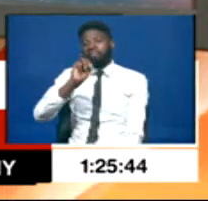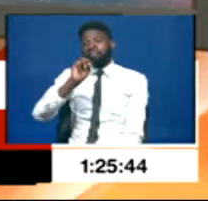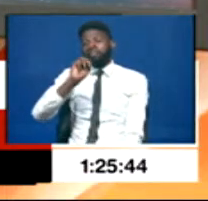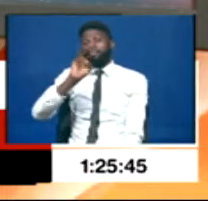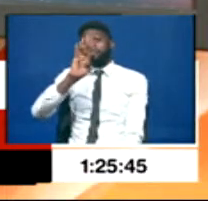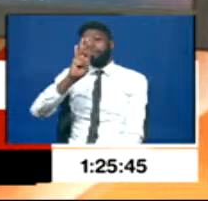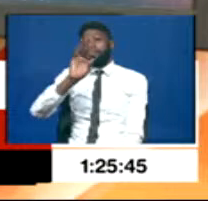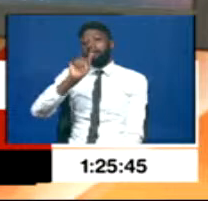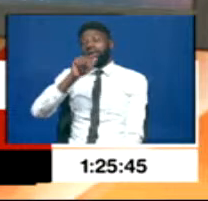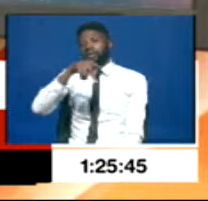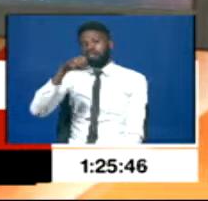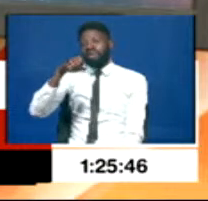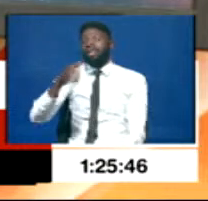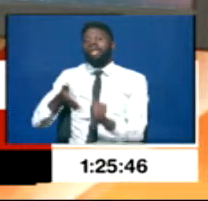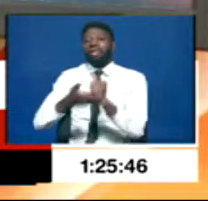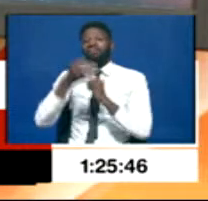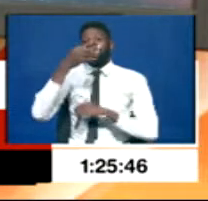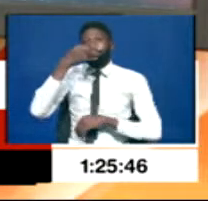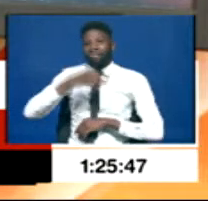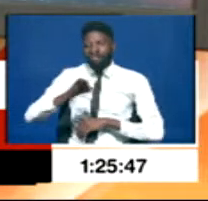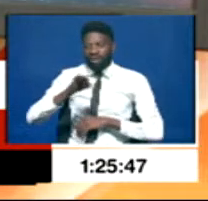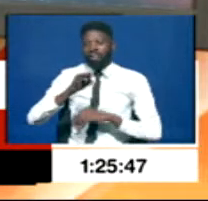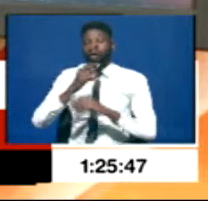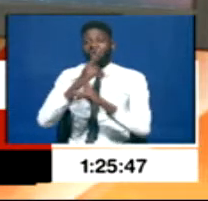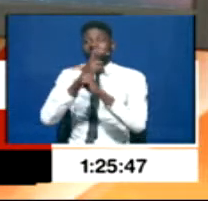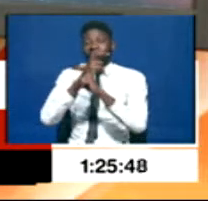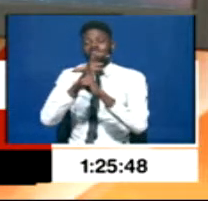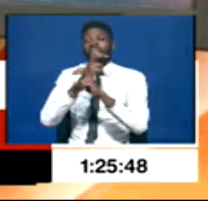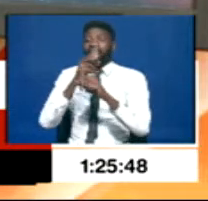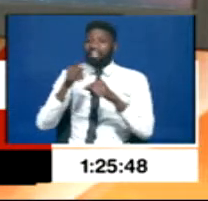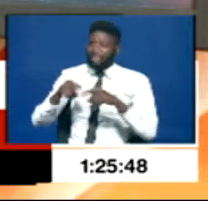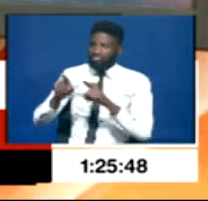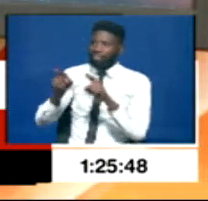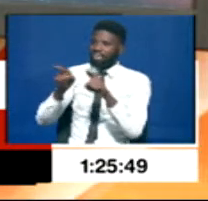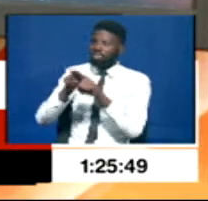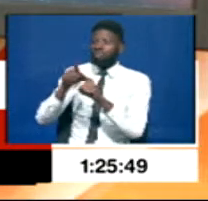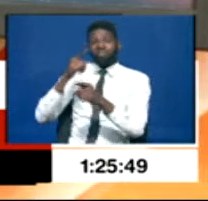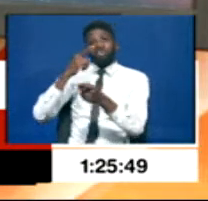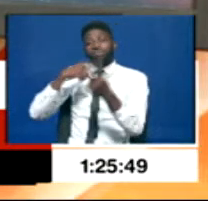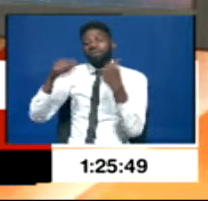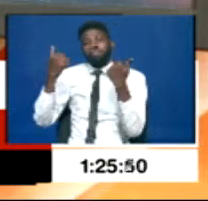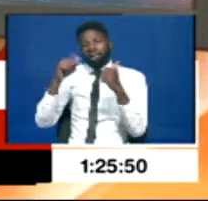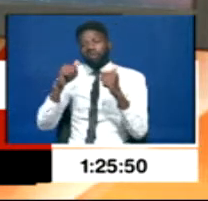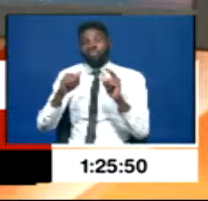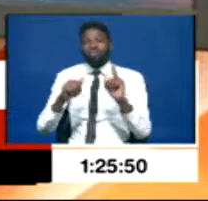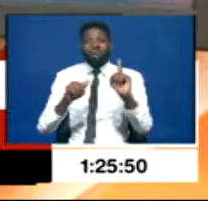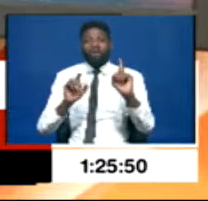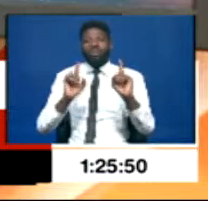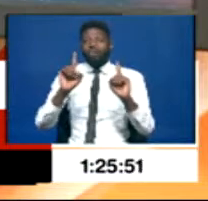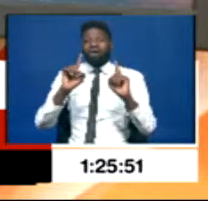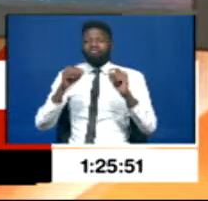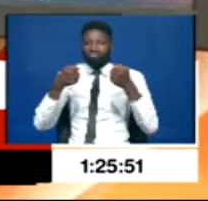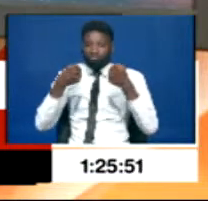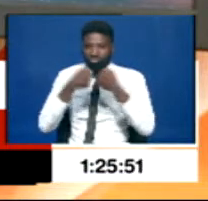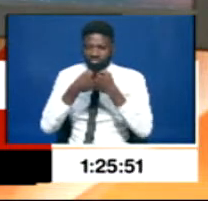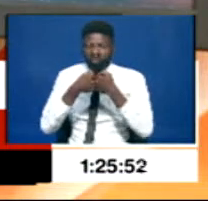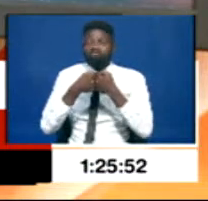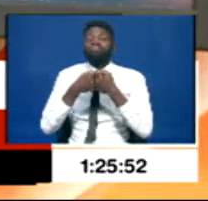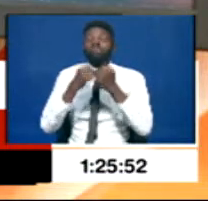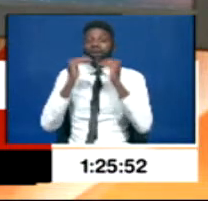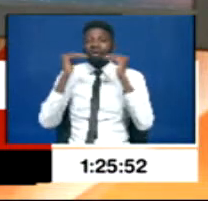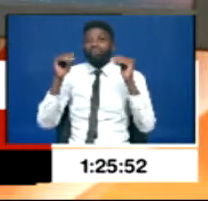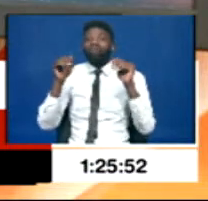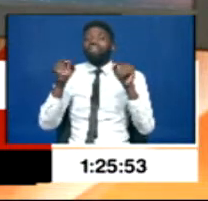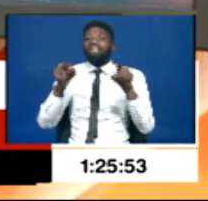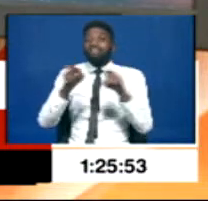as the world champions remain winless in the Nations League after a 1-1 draw against Austria. France has just